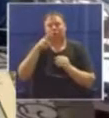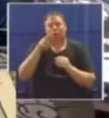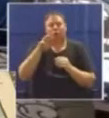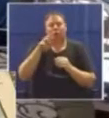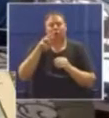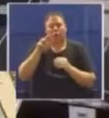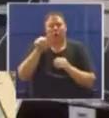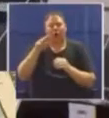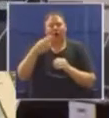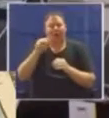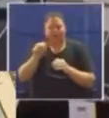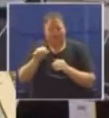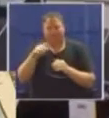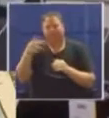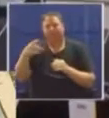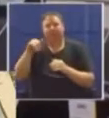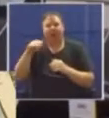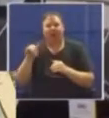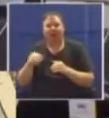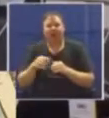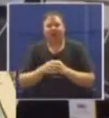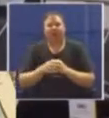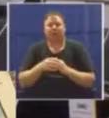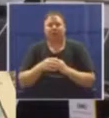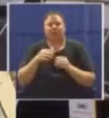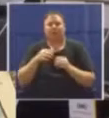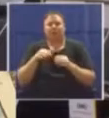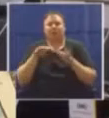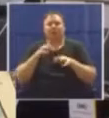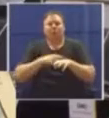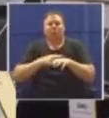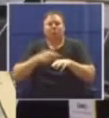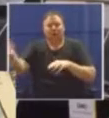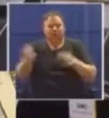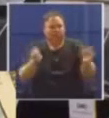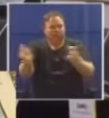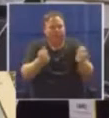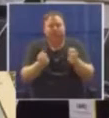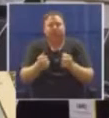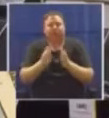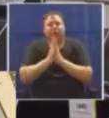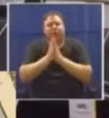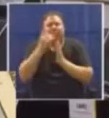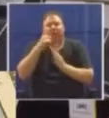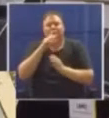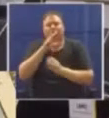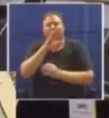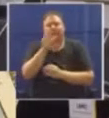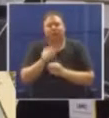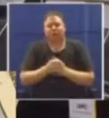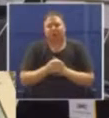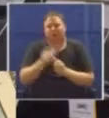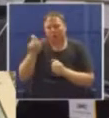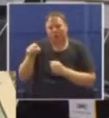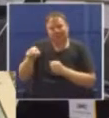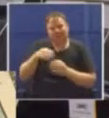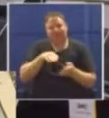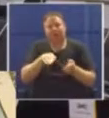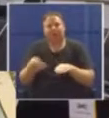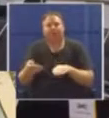bringing together people of different races to pray for Africa, for choosing ethical leadership and for fighting corruption, sadly passed away on